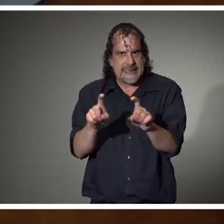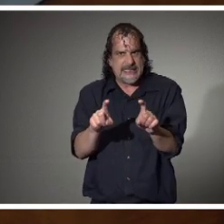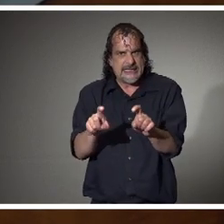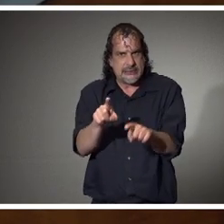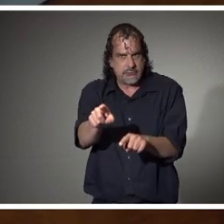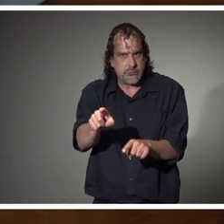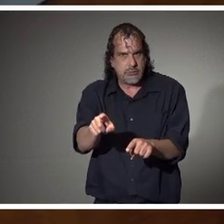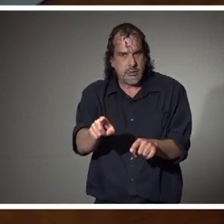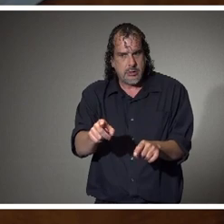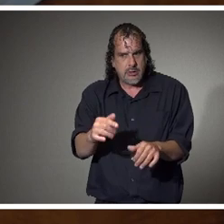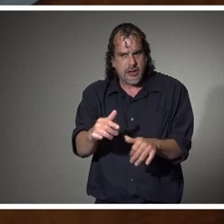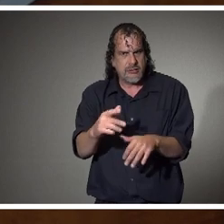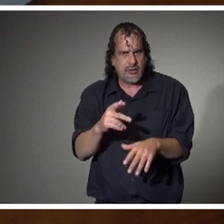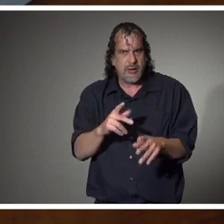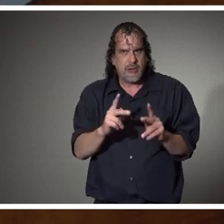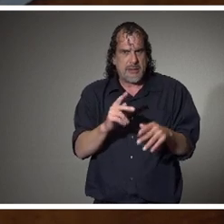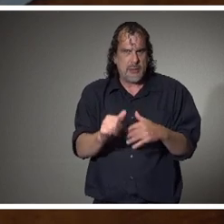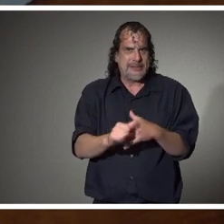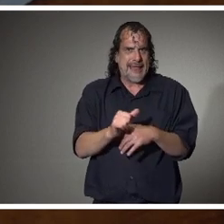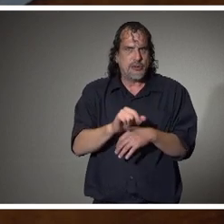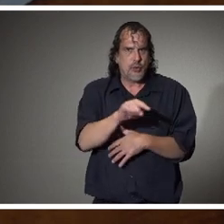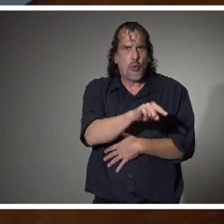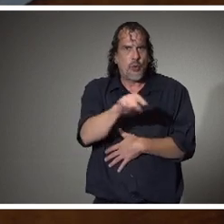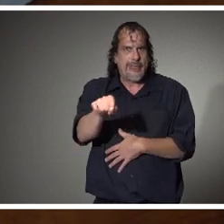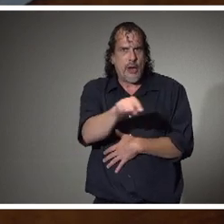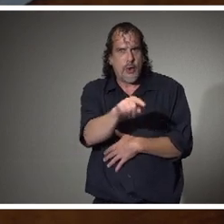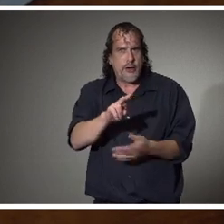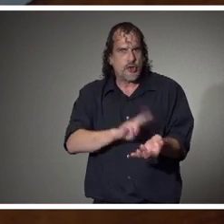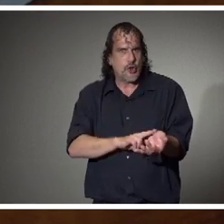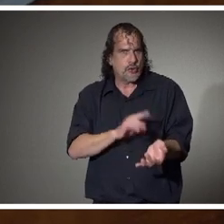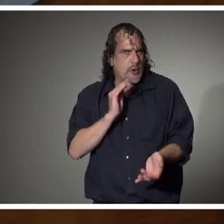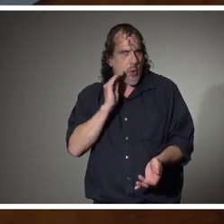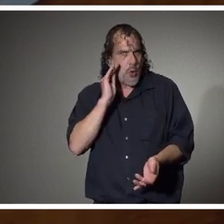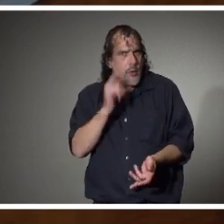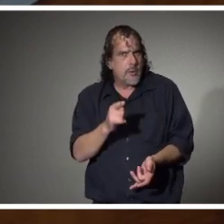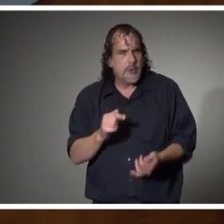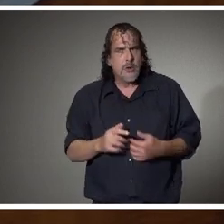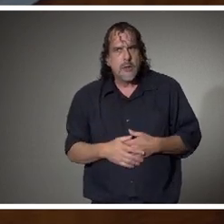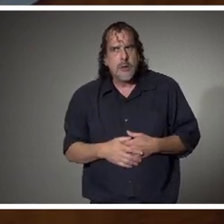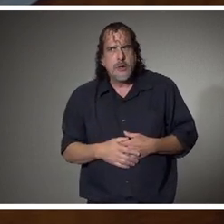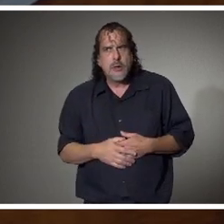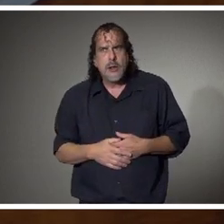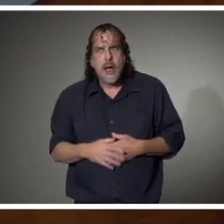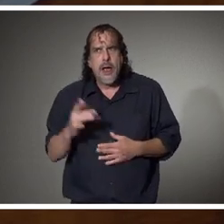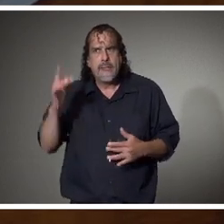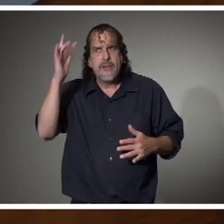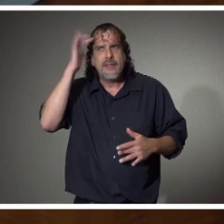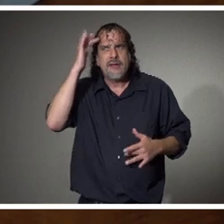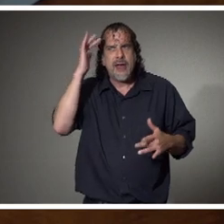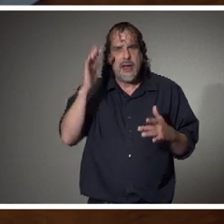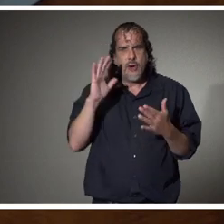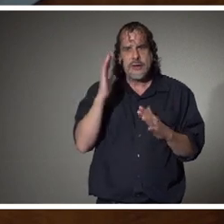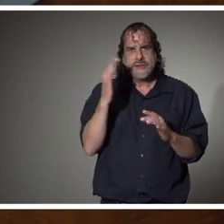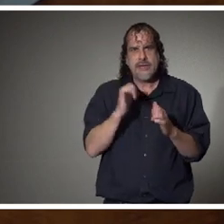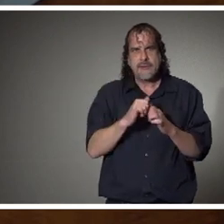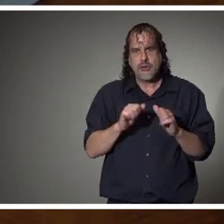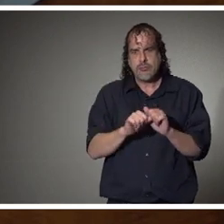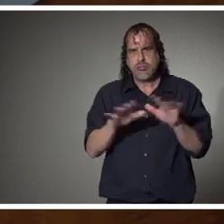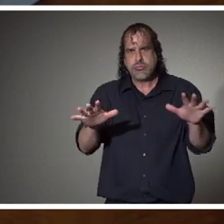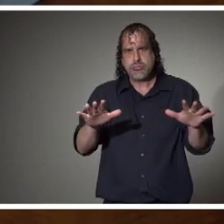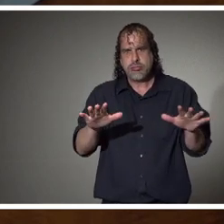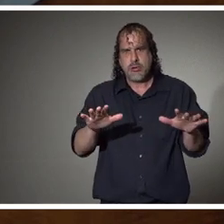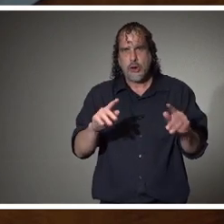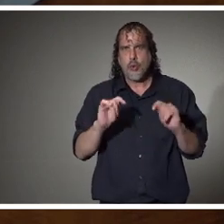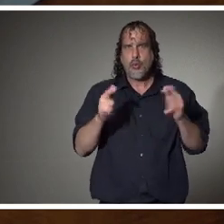of the most high-risk individuals in our state, and it seems that the virus tends to spread very, very rapidly in facilities such as that